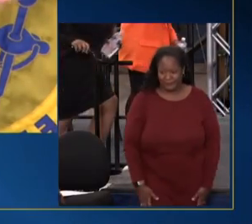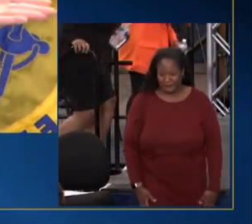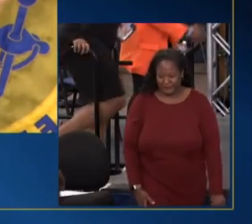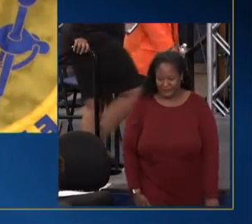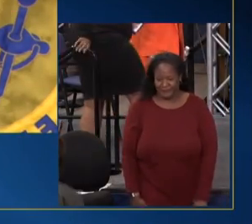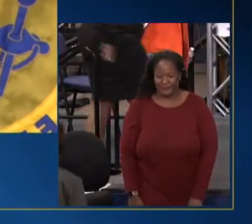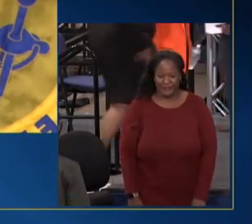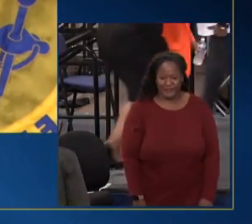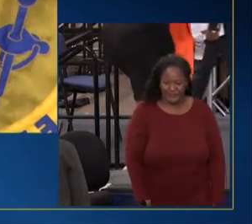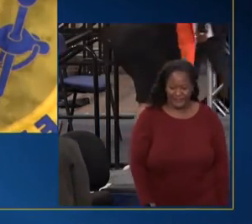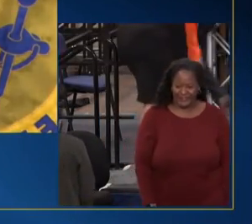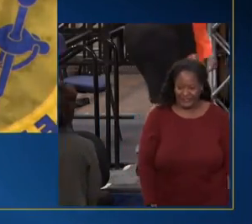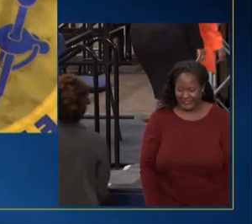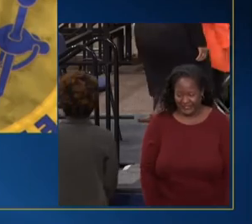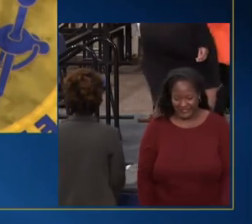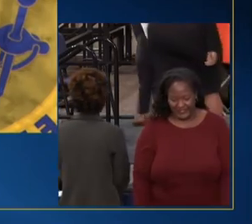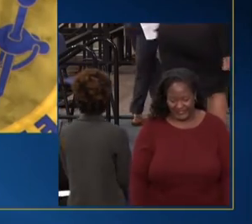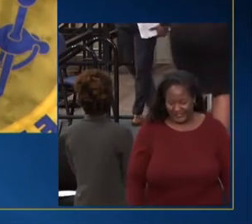Please sit down.